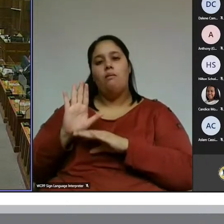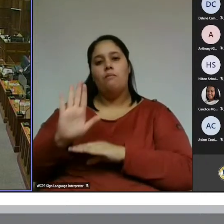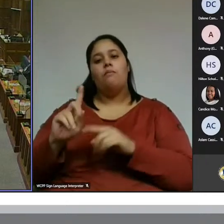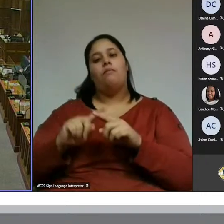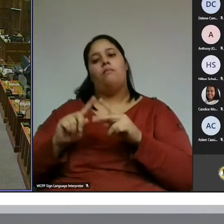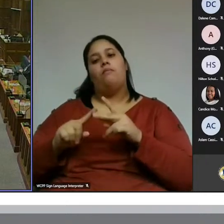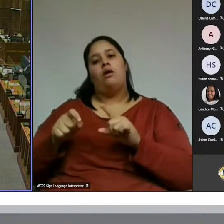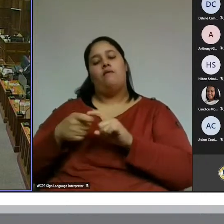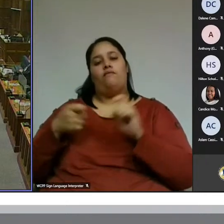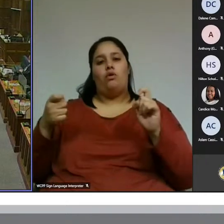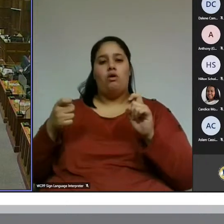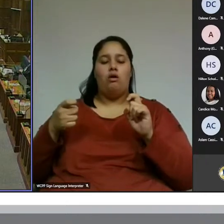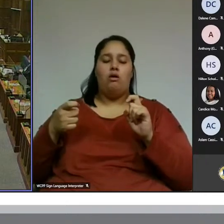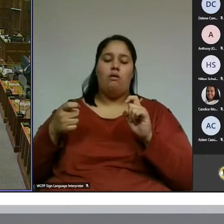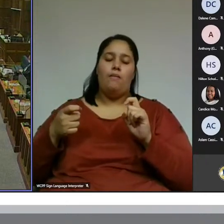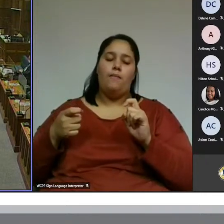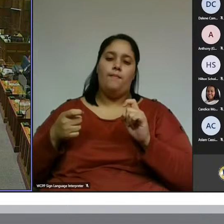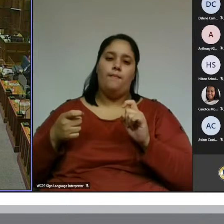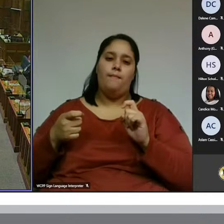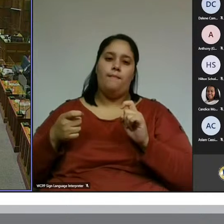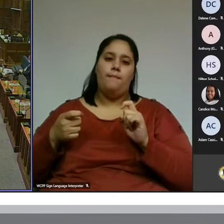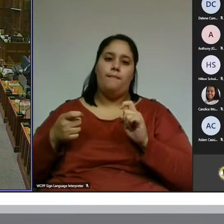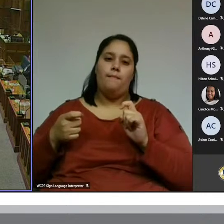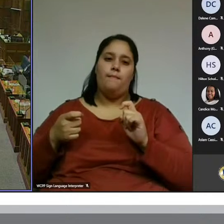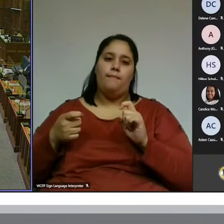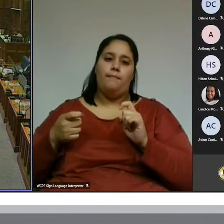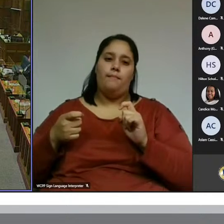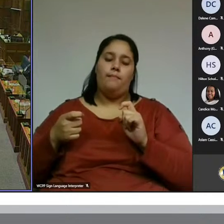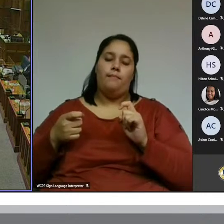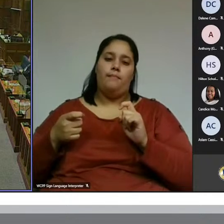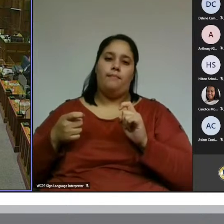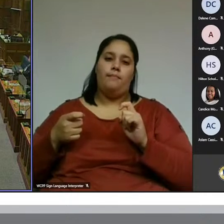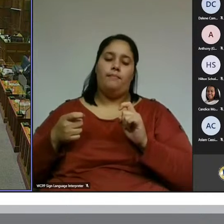again, I will,